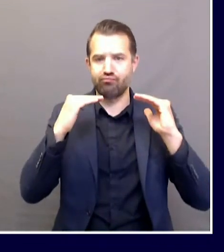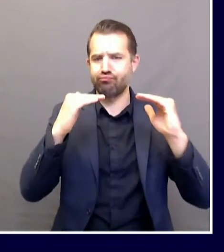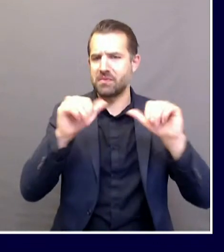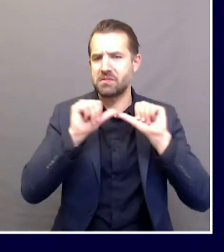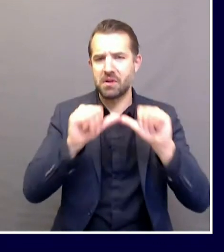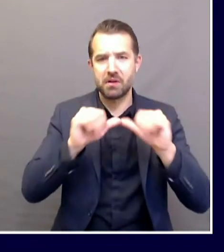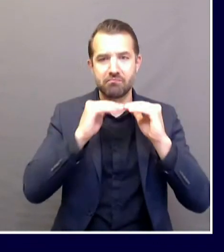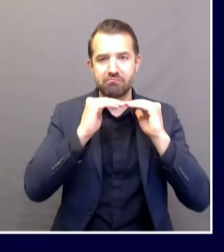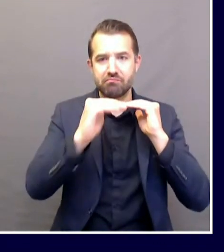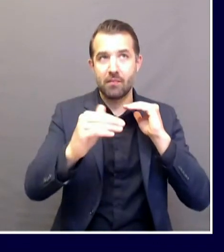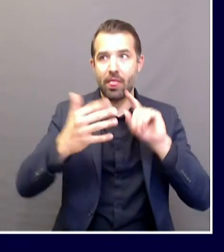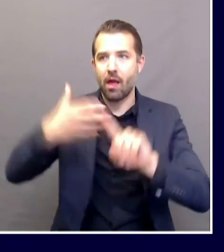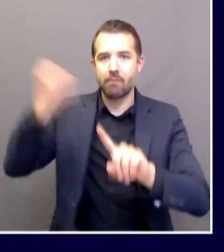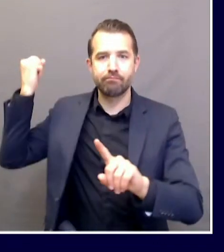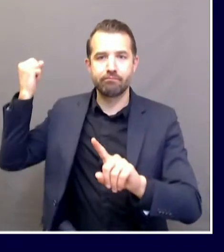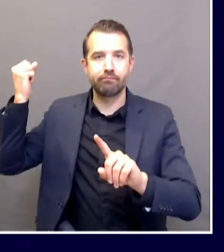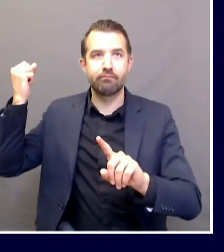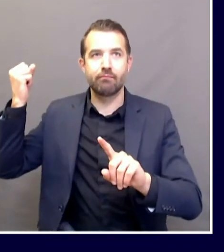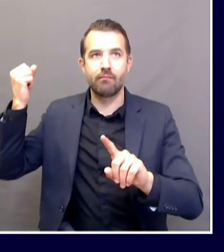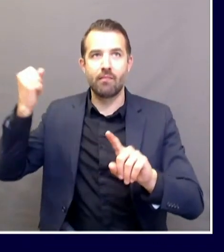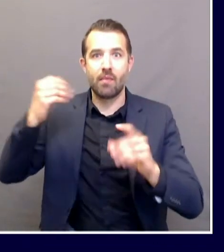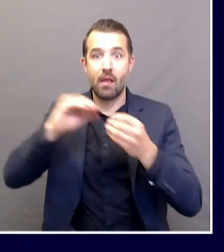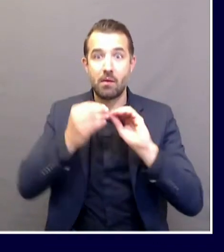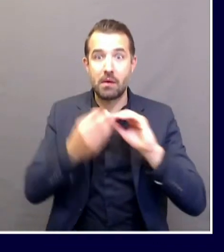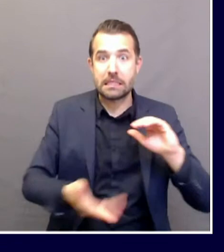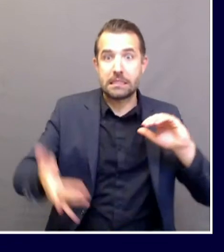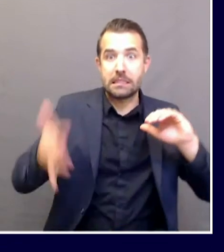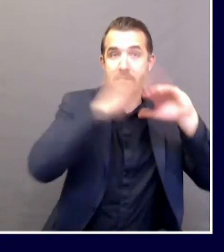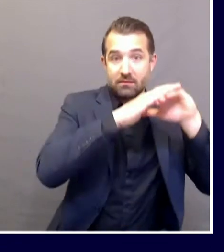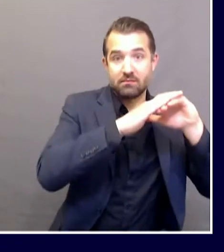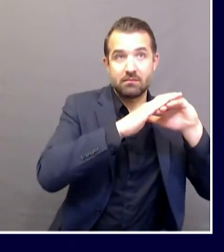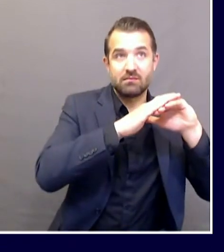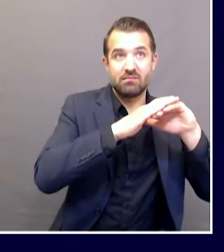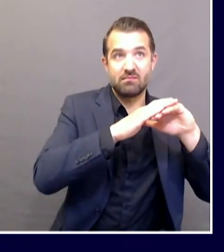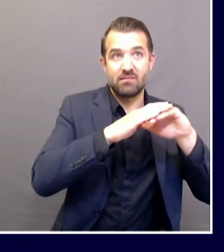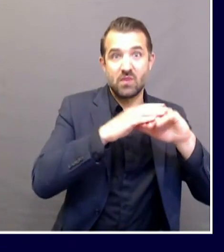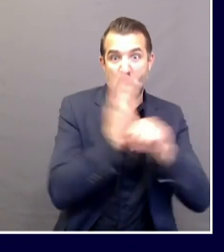reason is the lack of ability to use J&J.